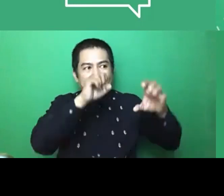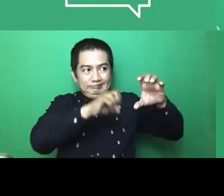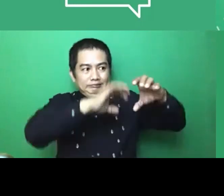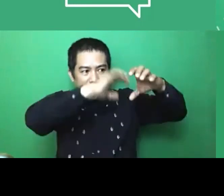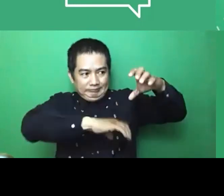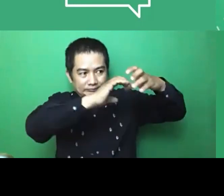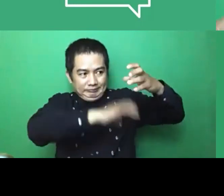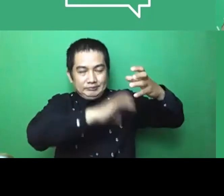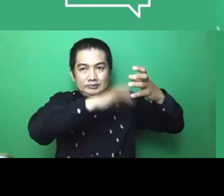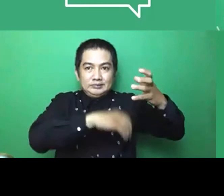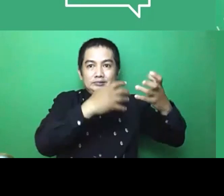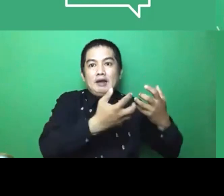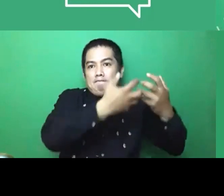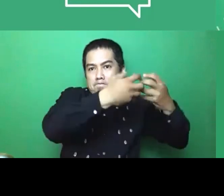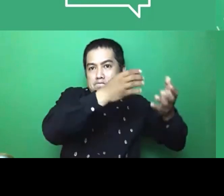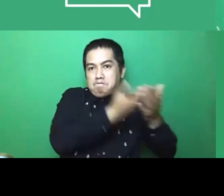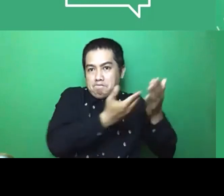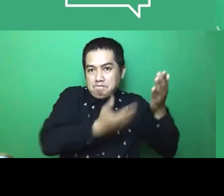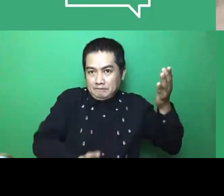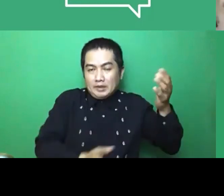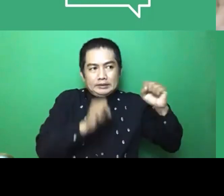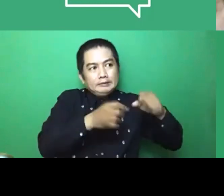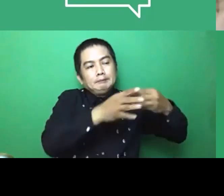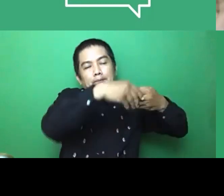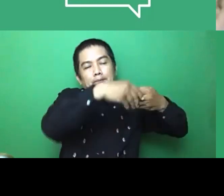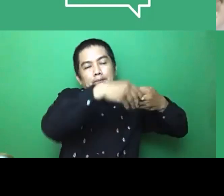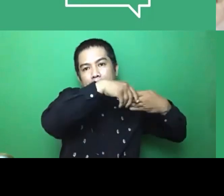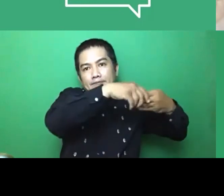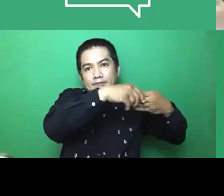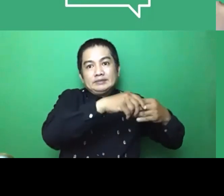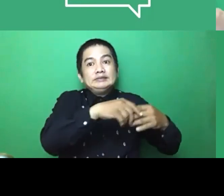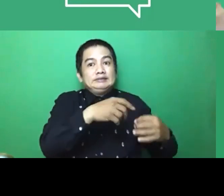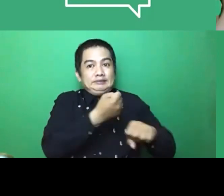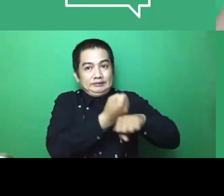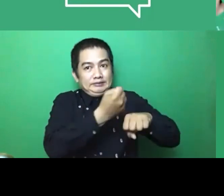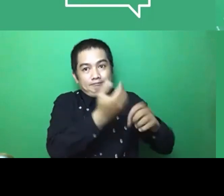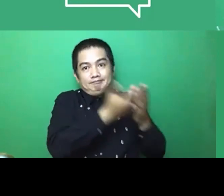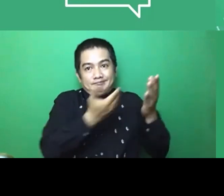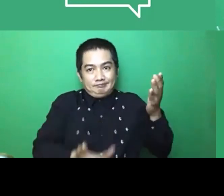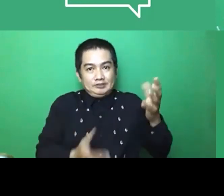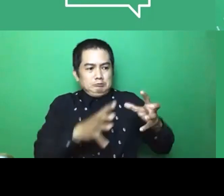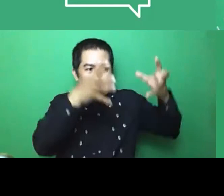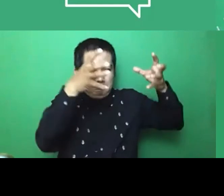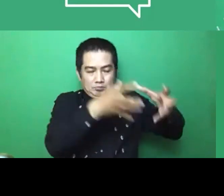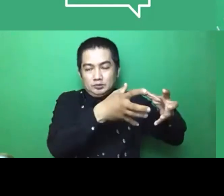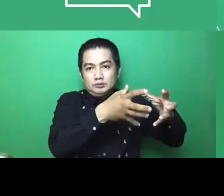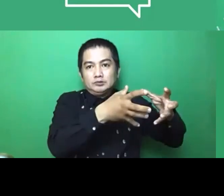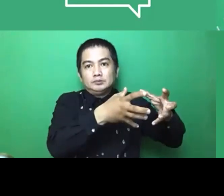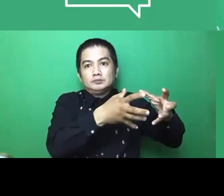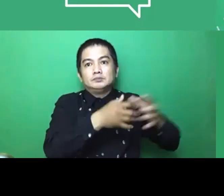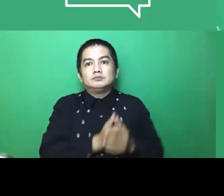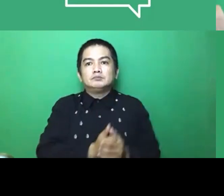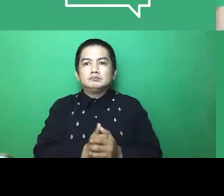existing material, you have a lot more flexibility, and the strength of the material is better because it's a block of material.